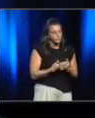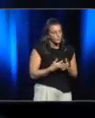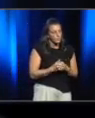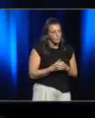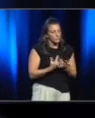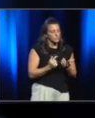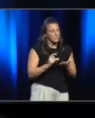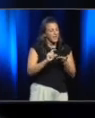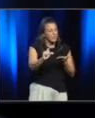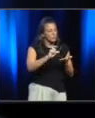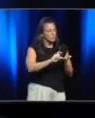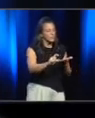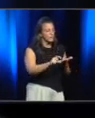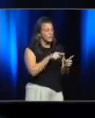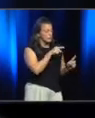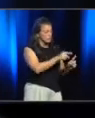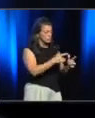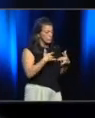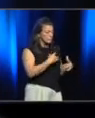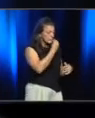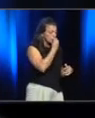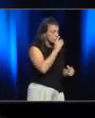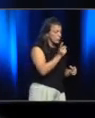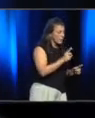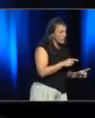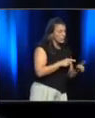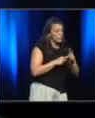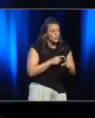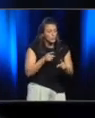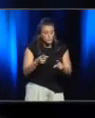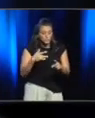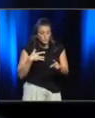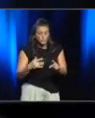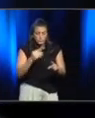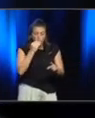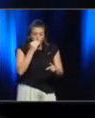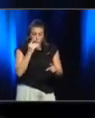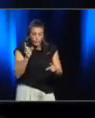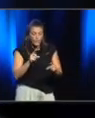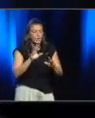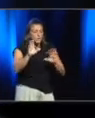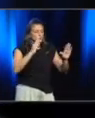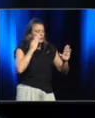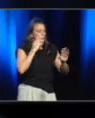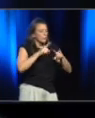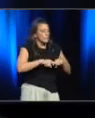allocate diet based on where the seals had been. And so the figure here just shows